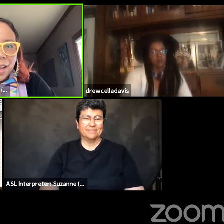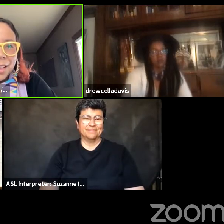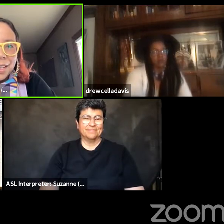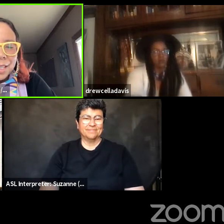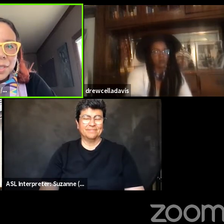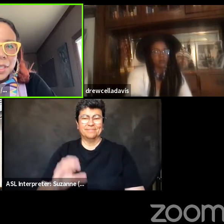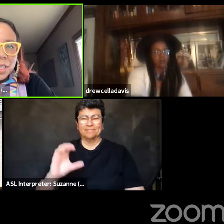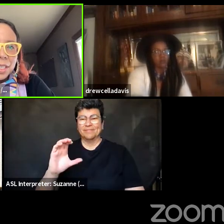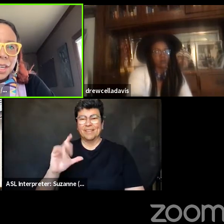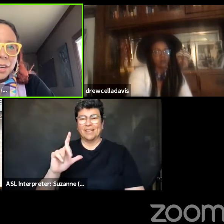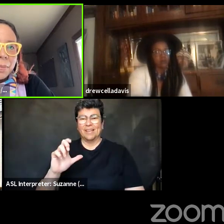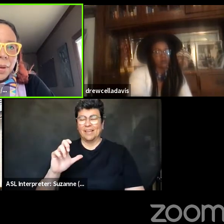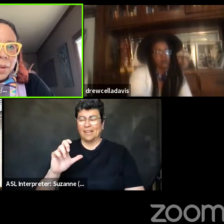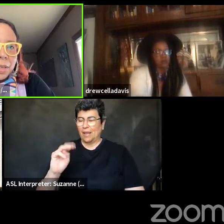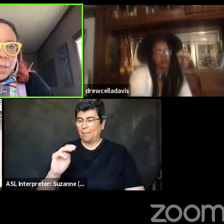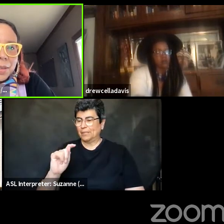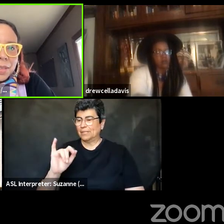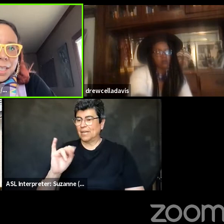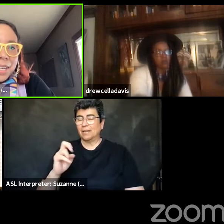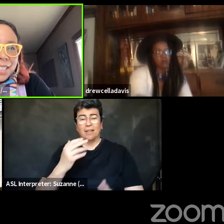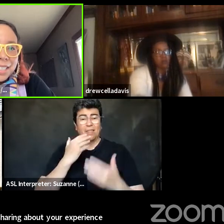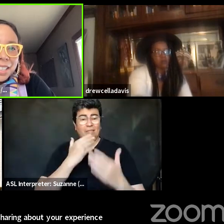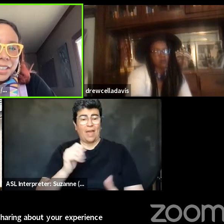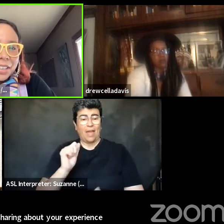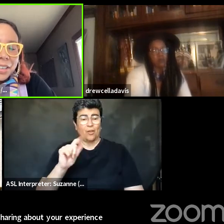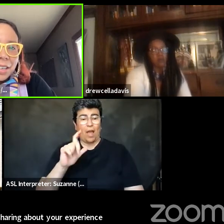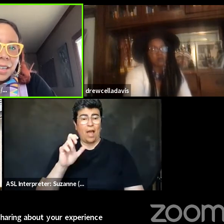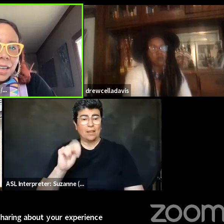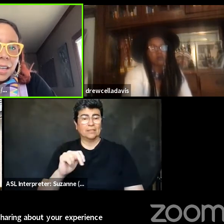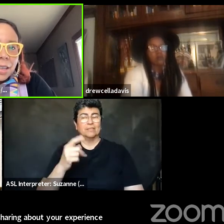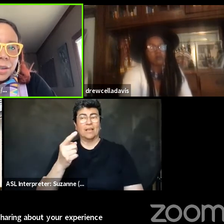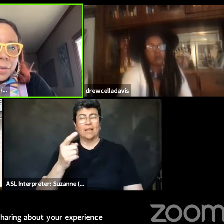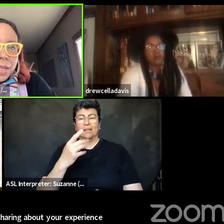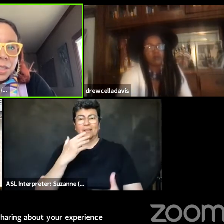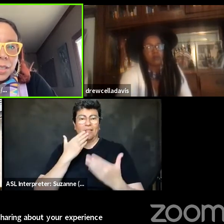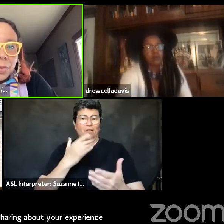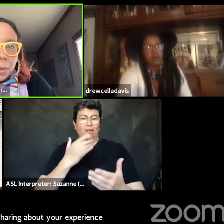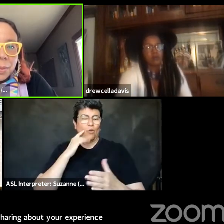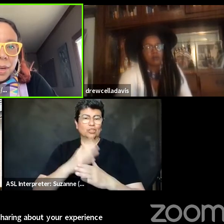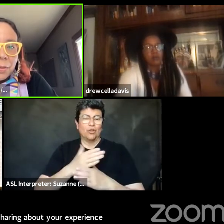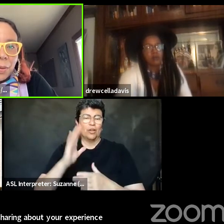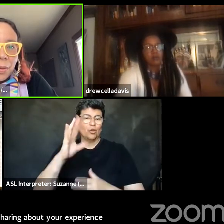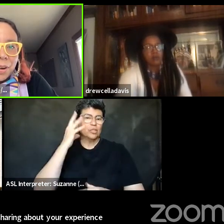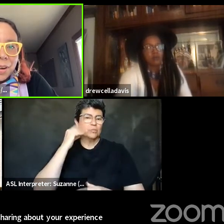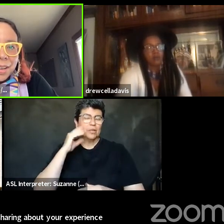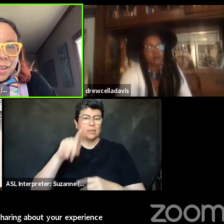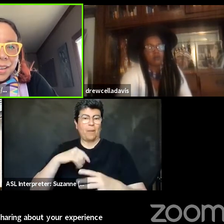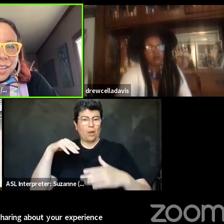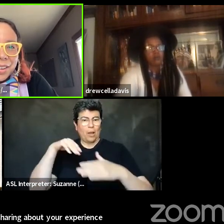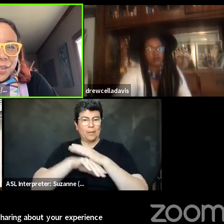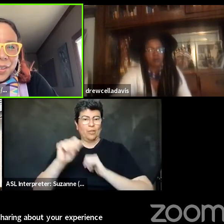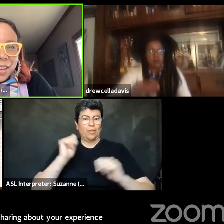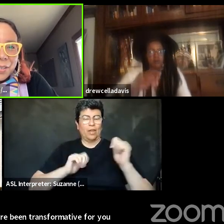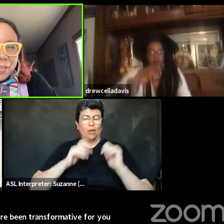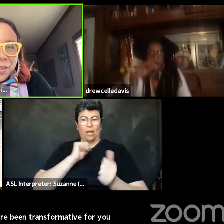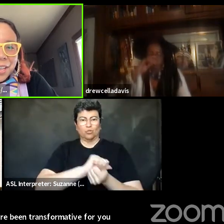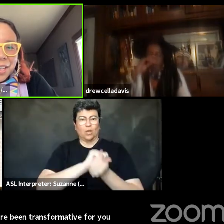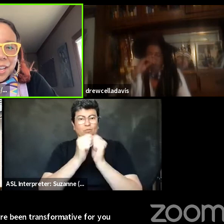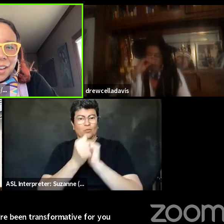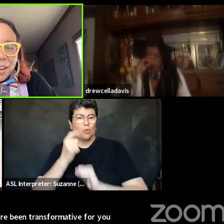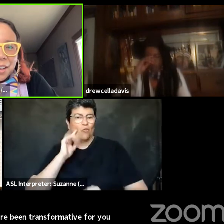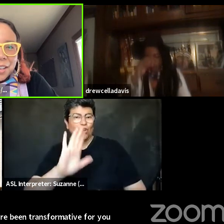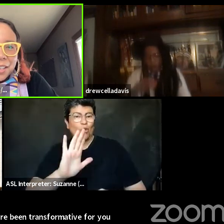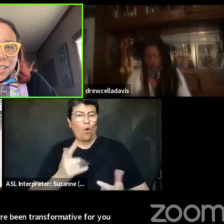Thank you, Ellen, especially sharing about your experience coming into theater and theater being transformative for your own life.